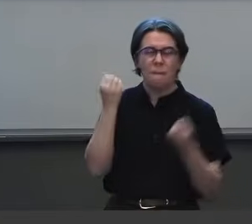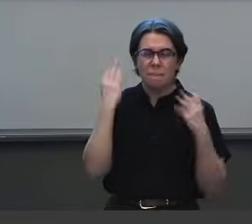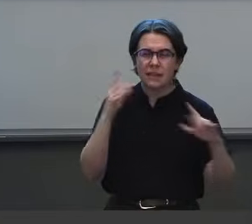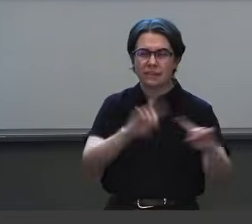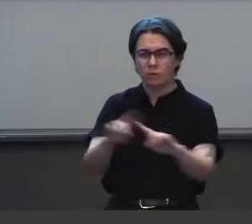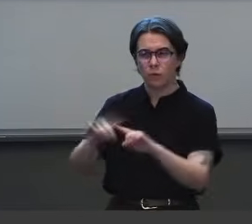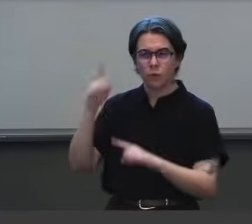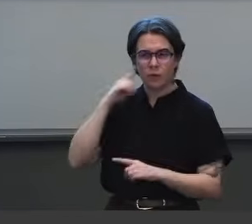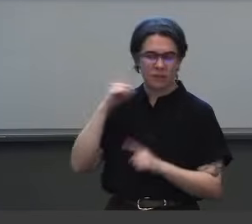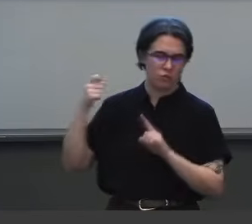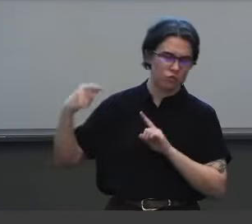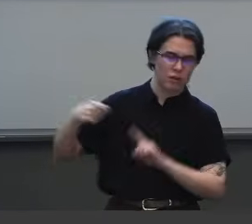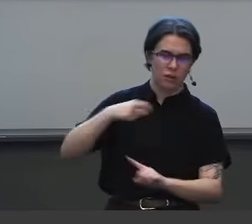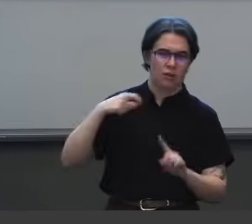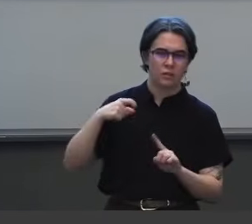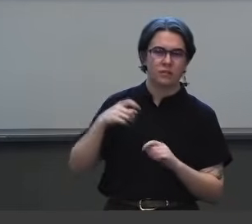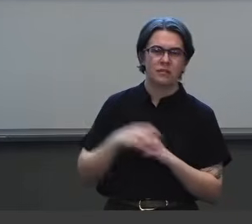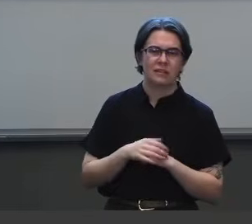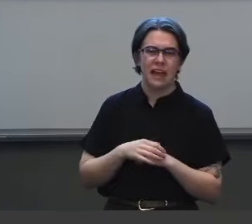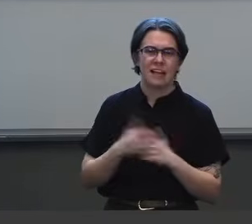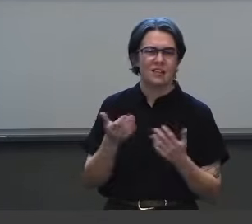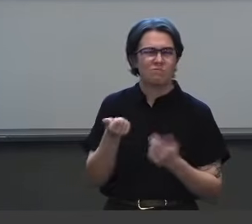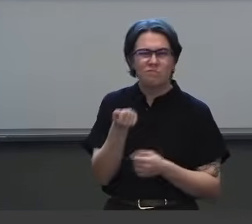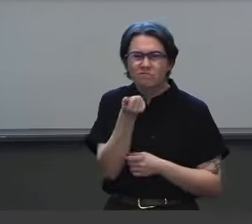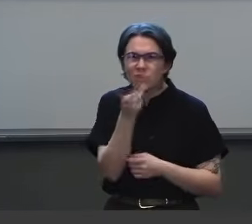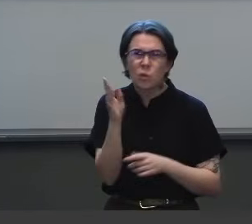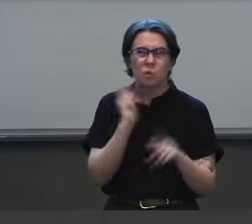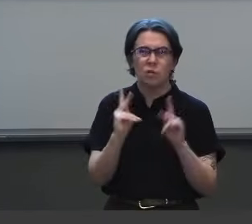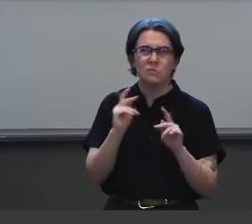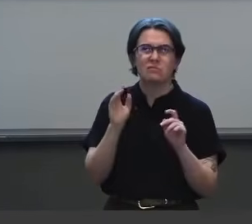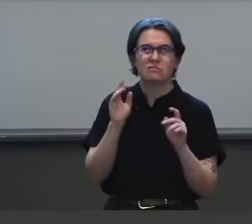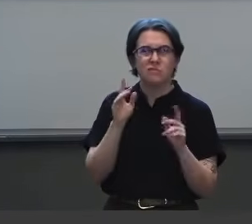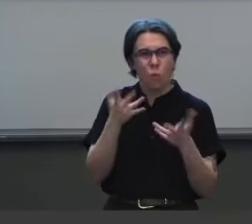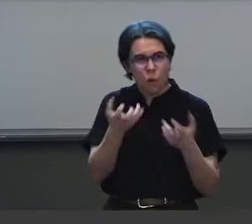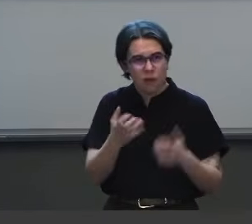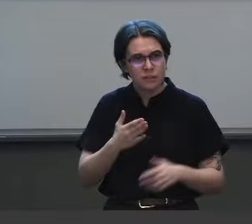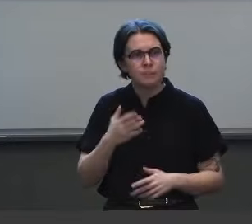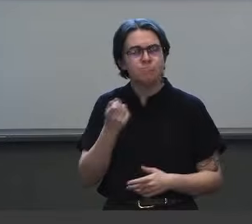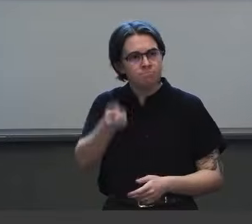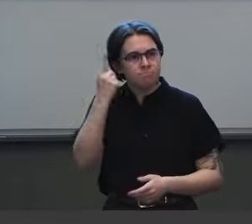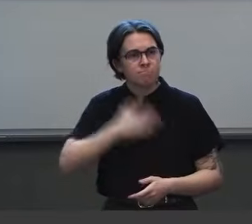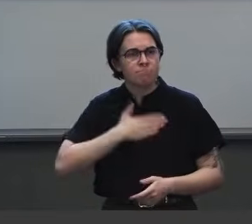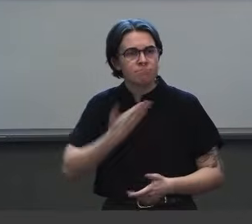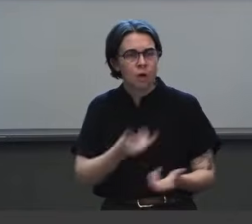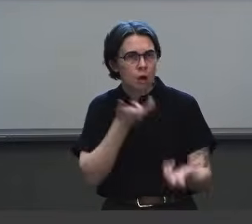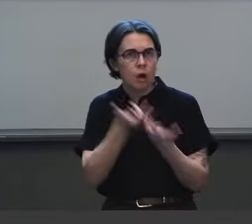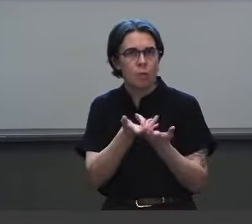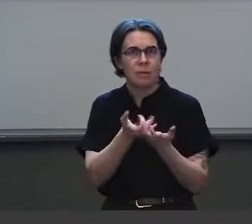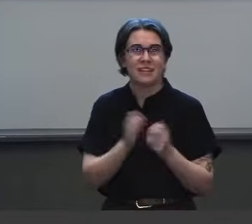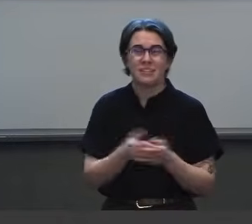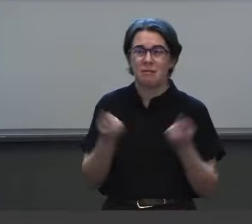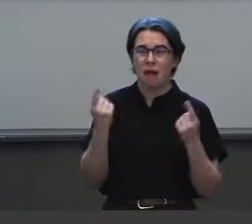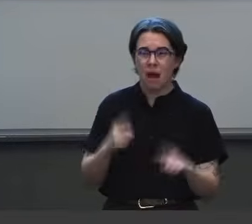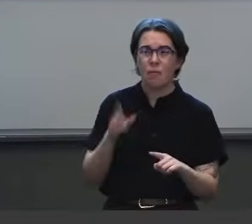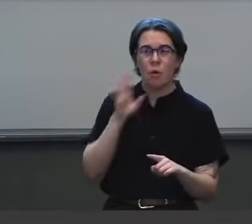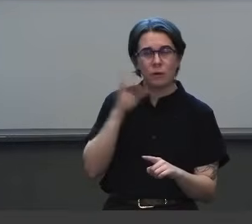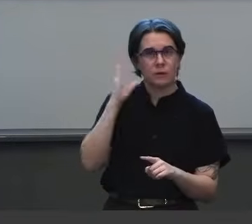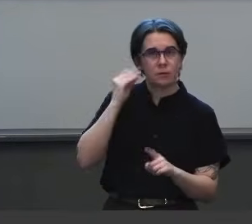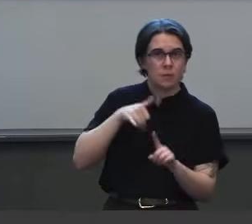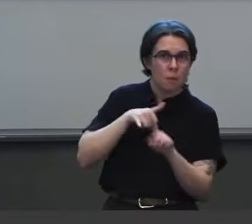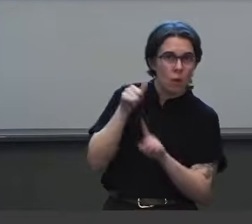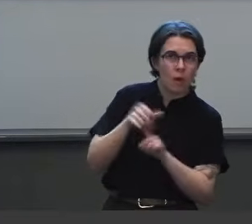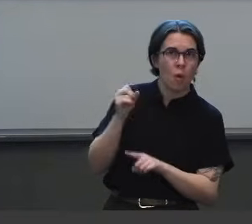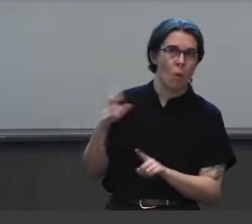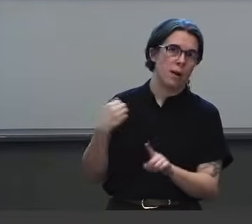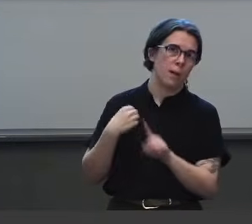few people are willing to understand and accommodate. Attempts to get accommodation usually results in being bullied and or